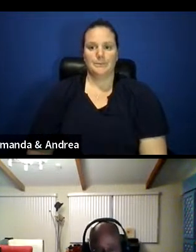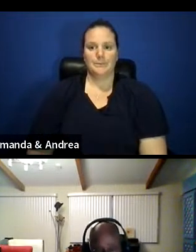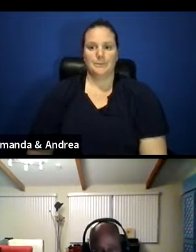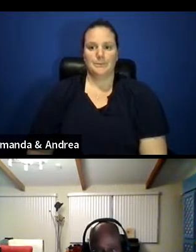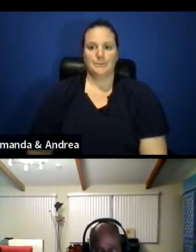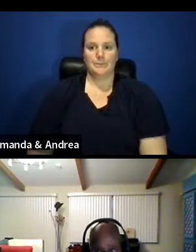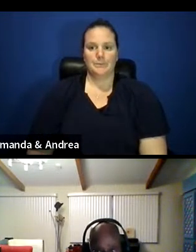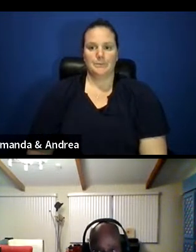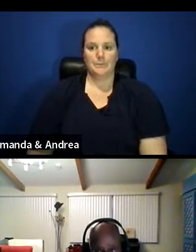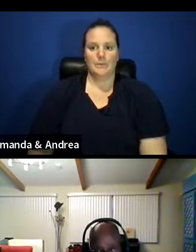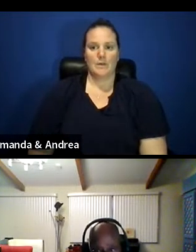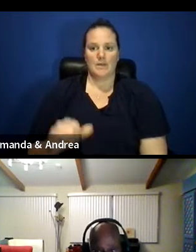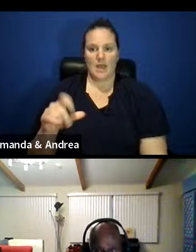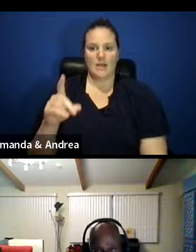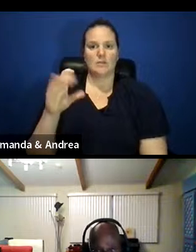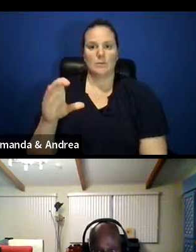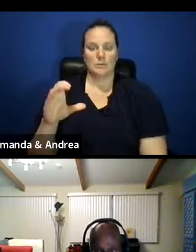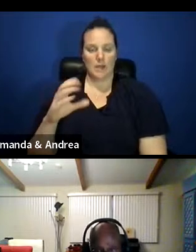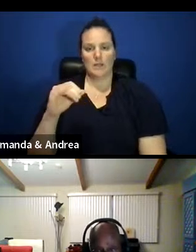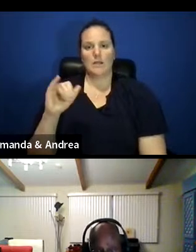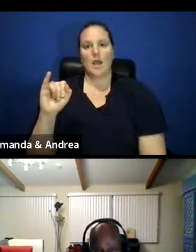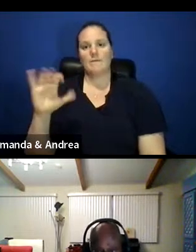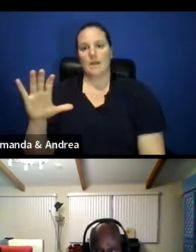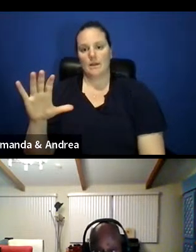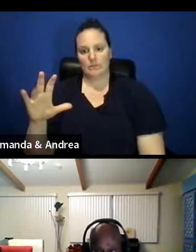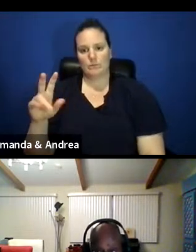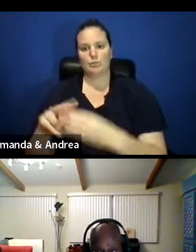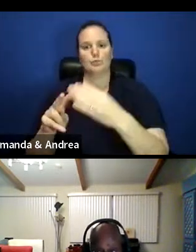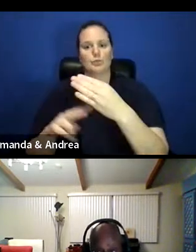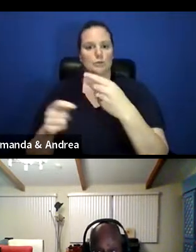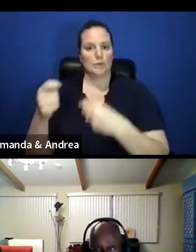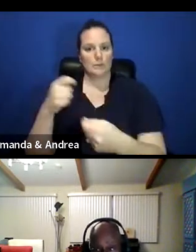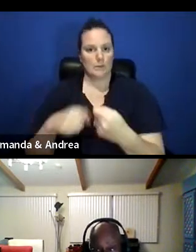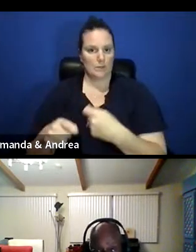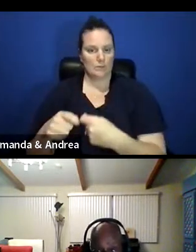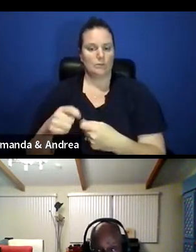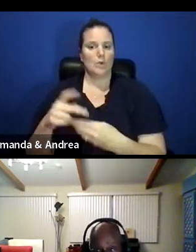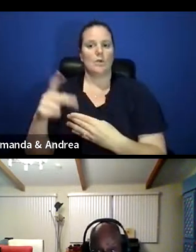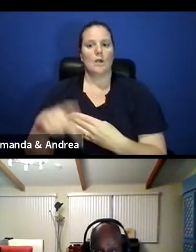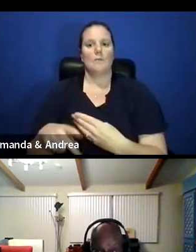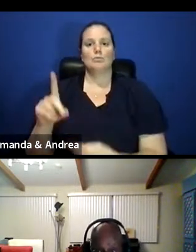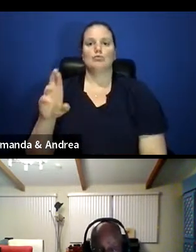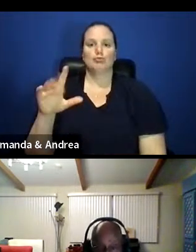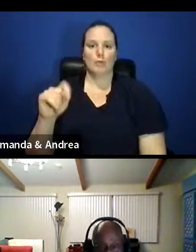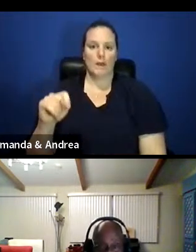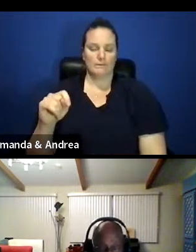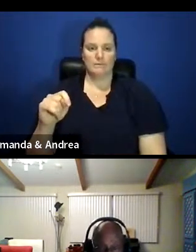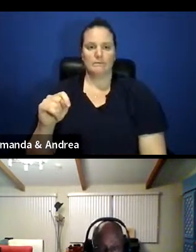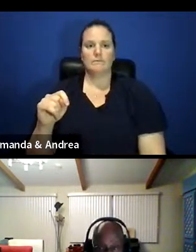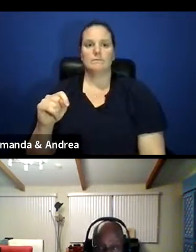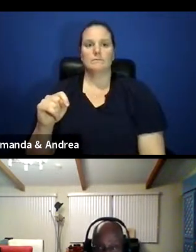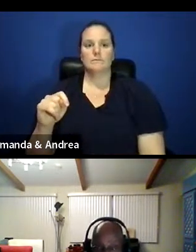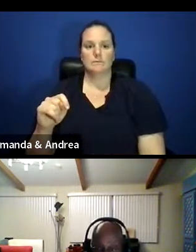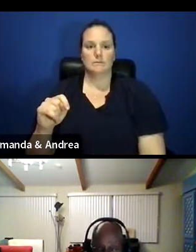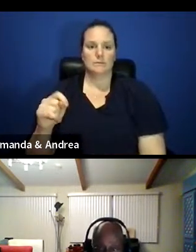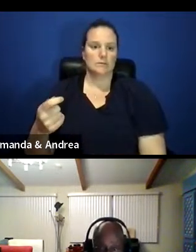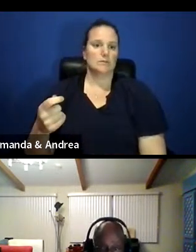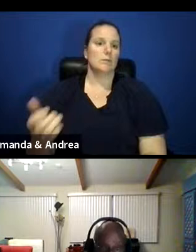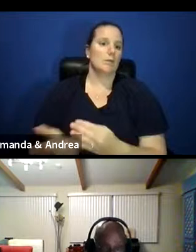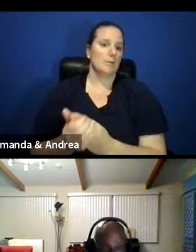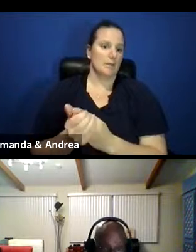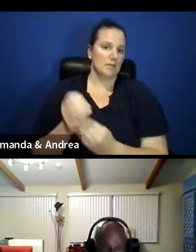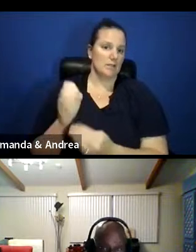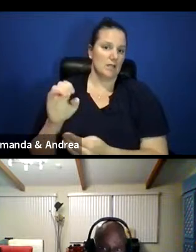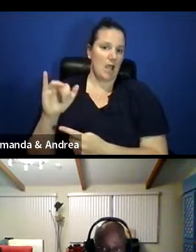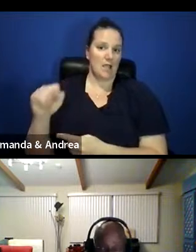as well as the Interstate Bridge Replacement Program's Draft Supplemental EIS, so that people can go through and look at